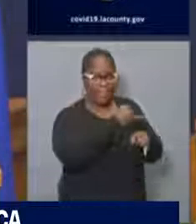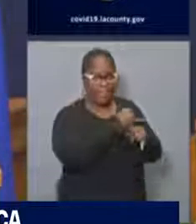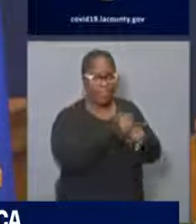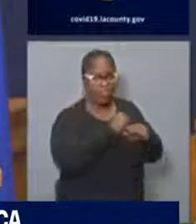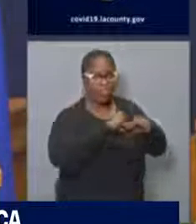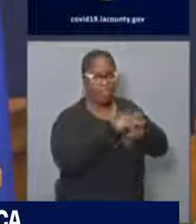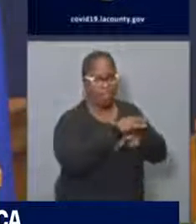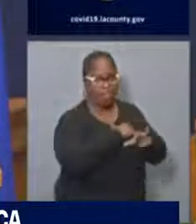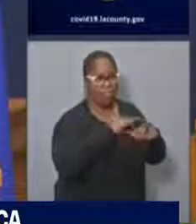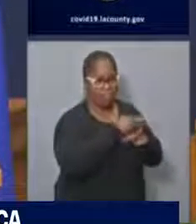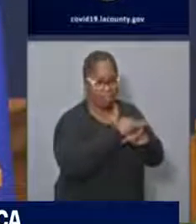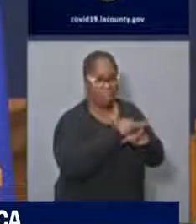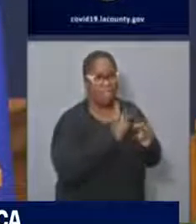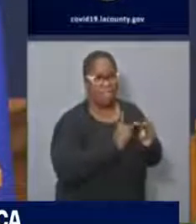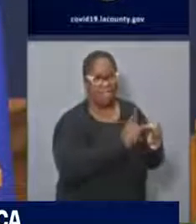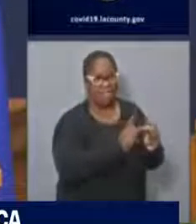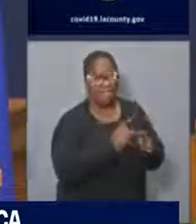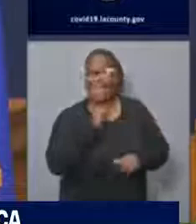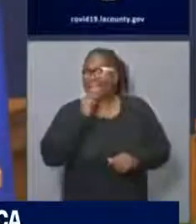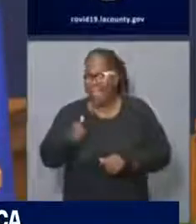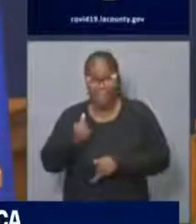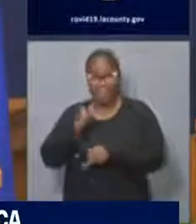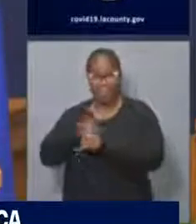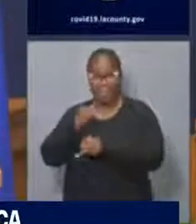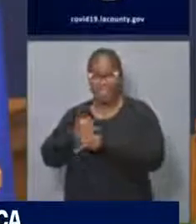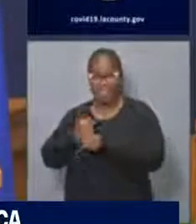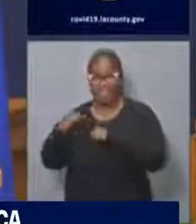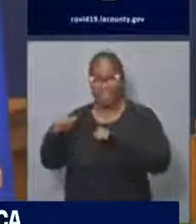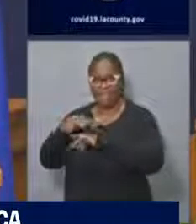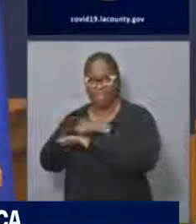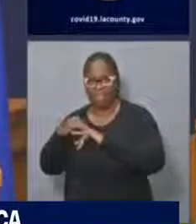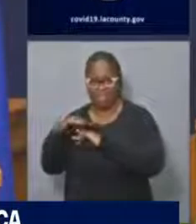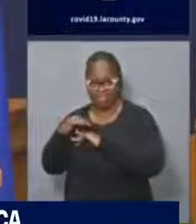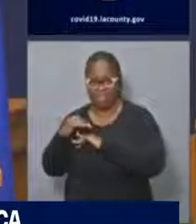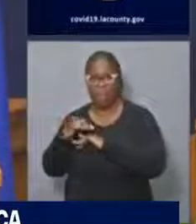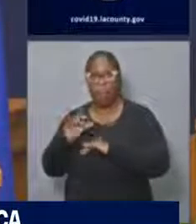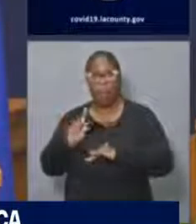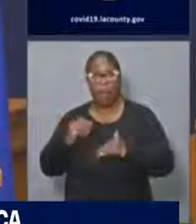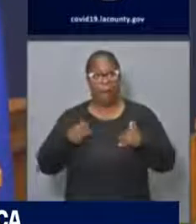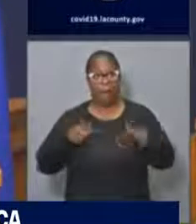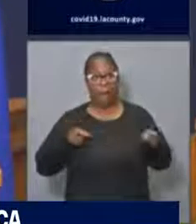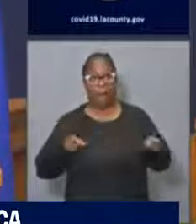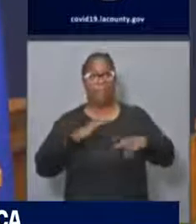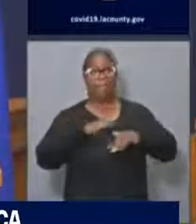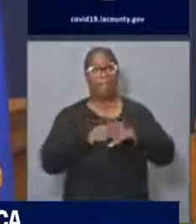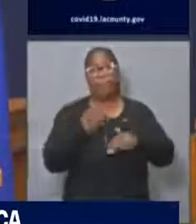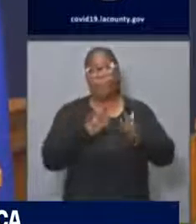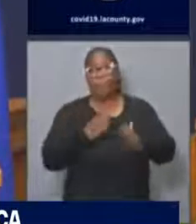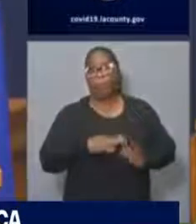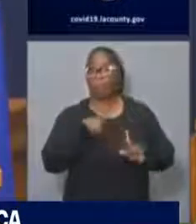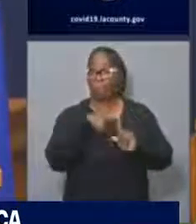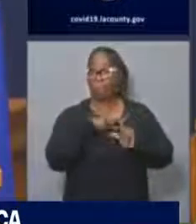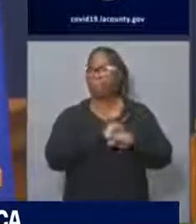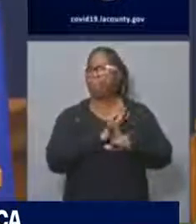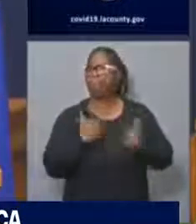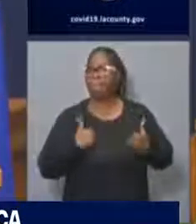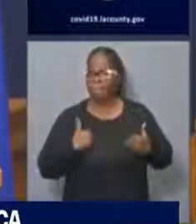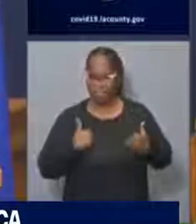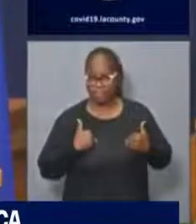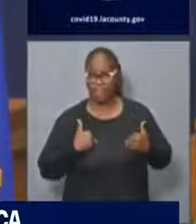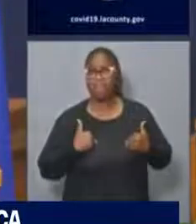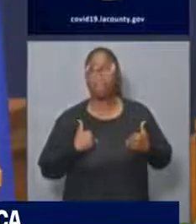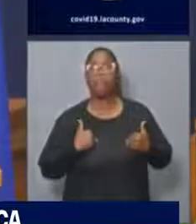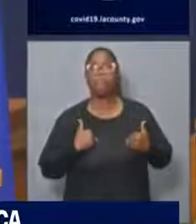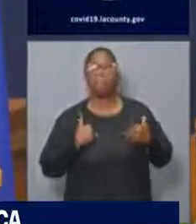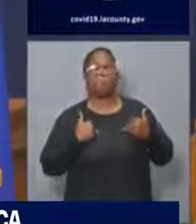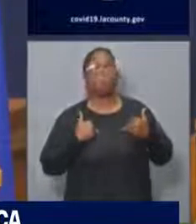residential settings and non-residential settings with at least 1 confirmed case of COVID-19. And of these, we